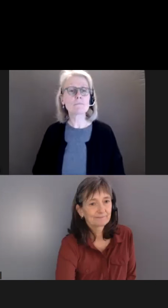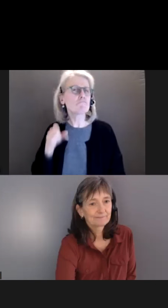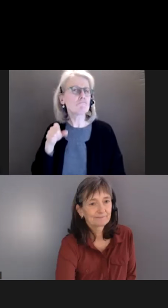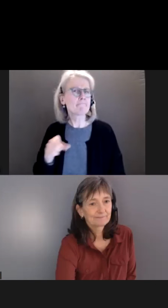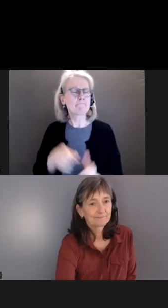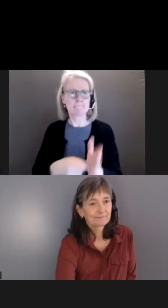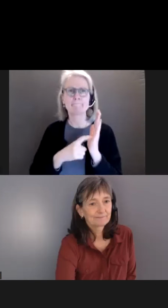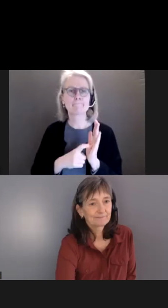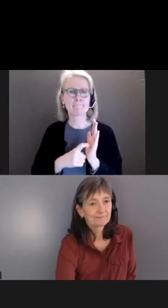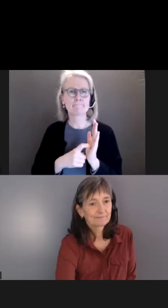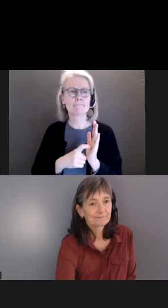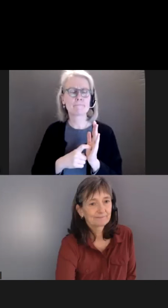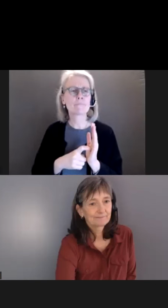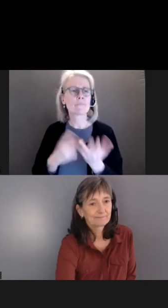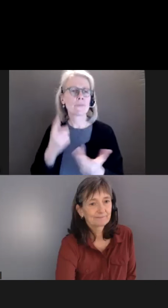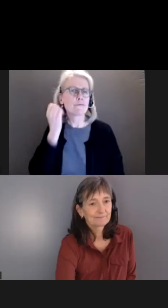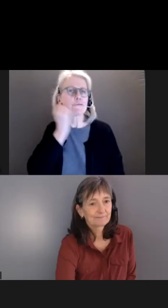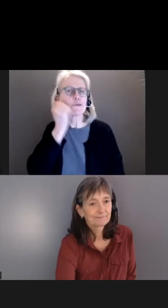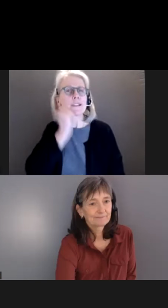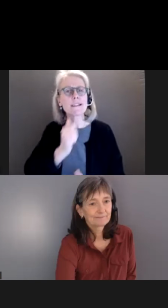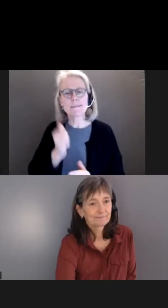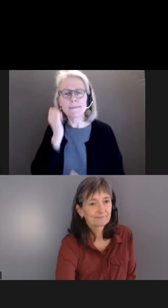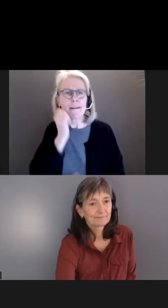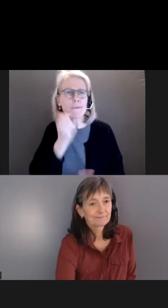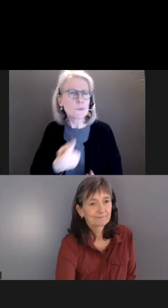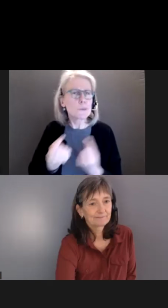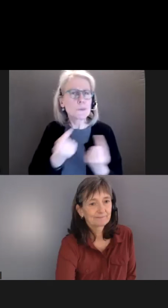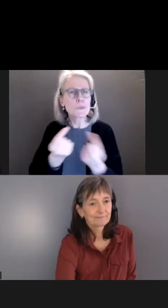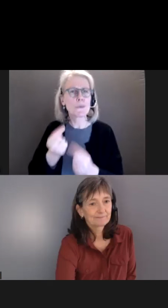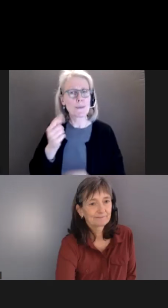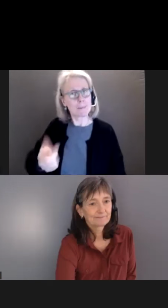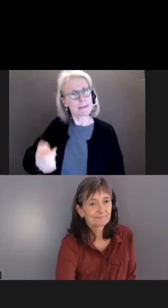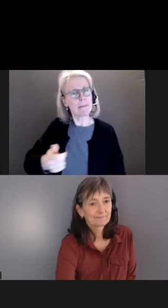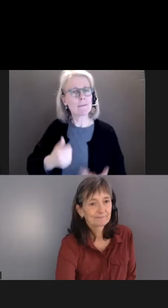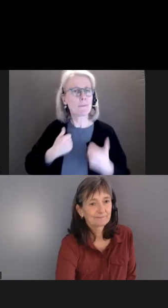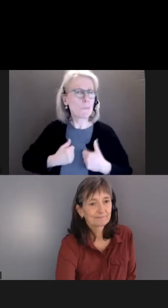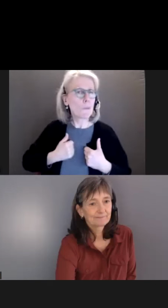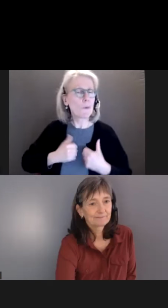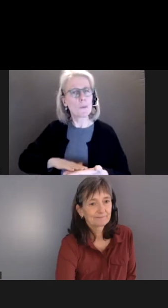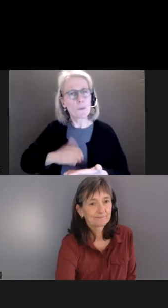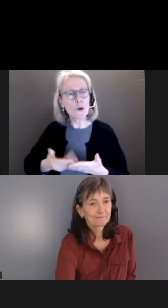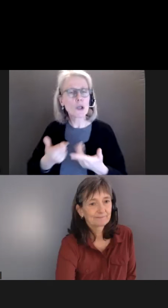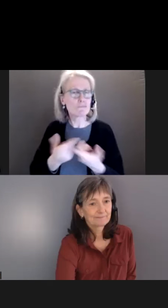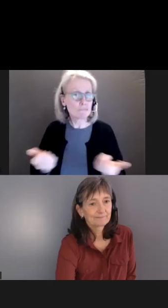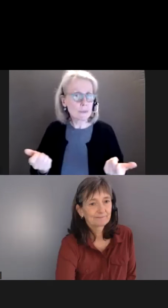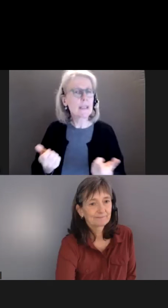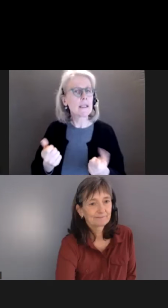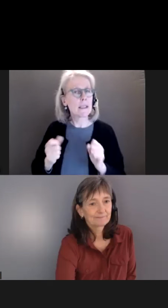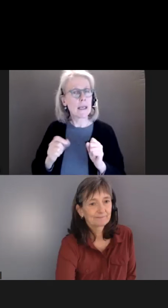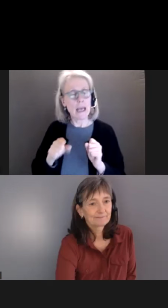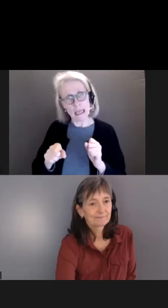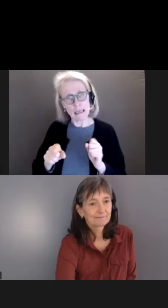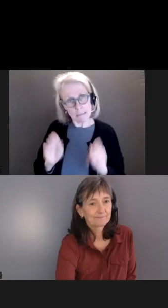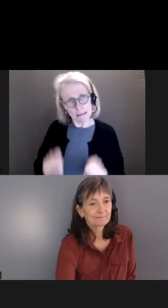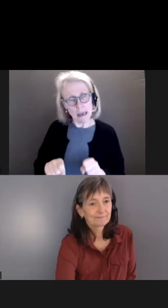essential and routine tasks that relate to a person's ability to care for themselves and that reflect their functional abilities, such